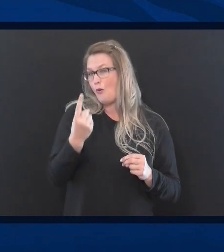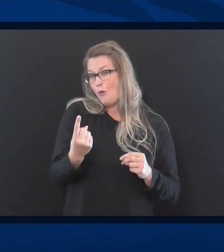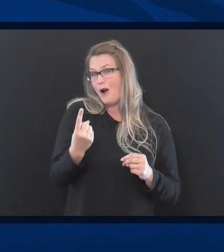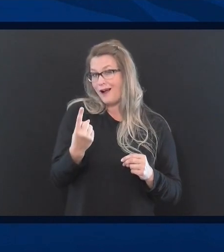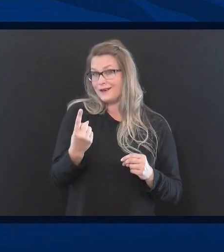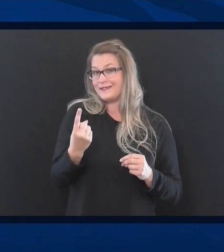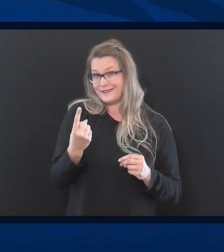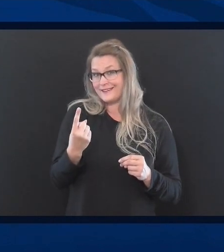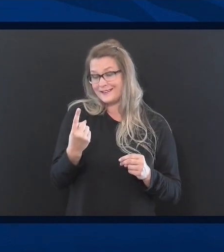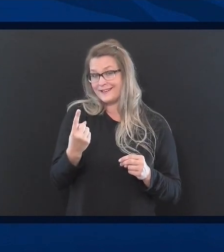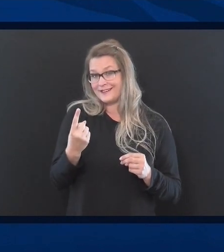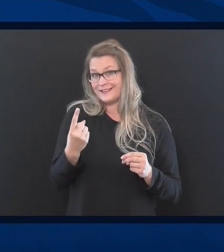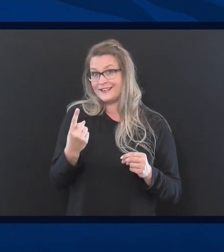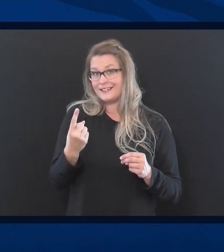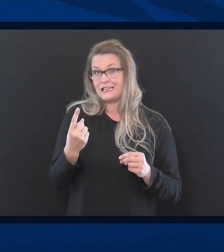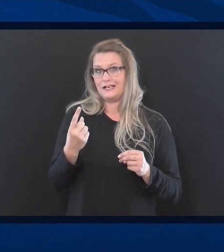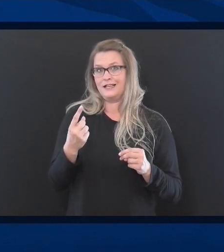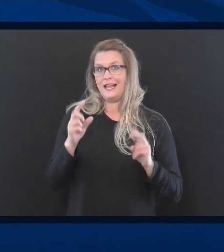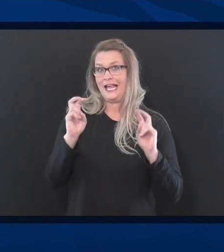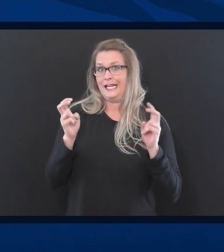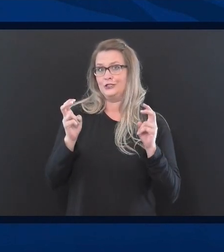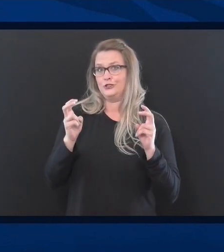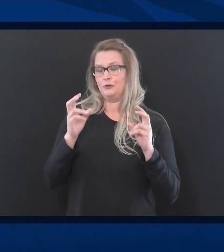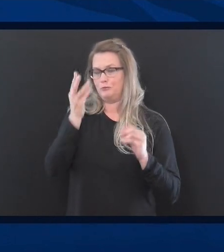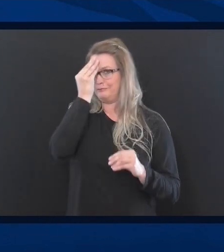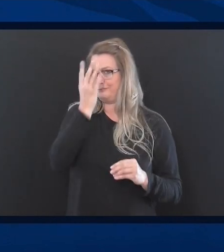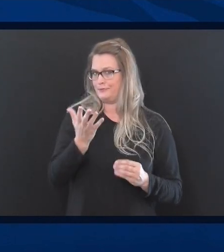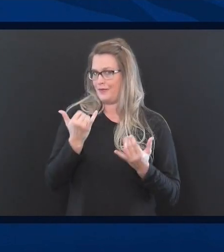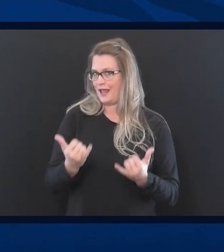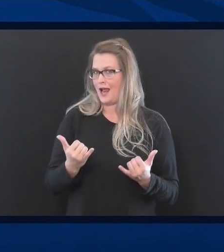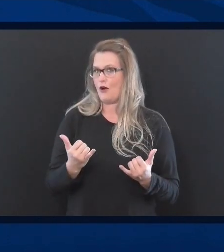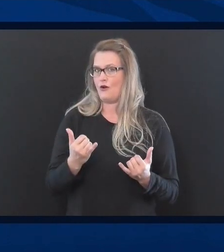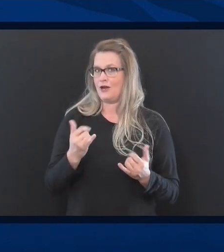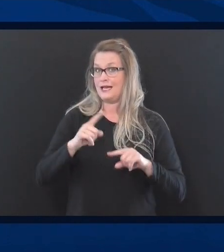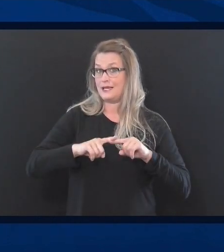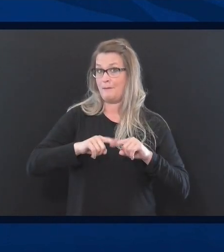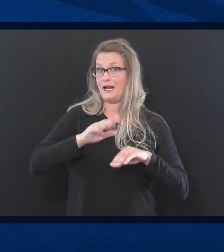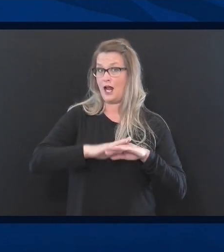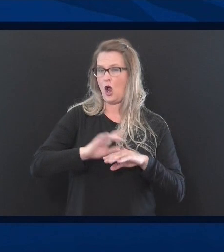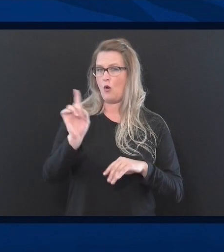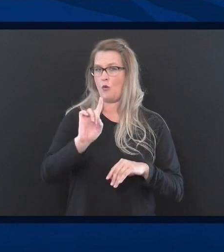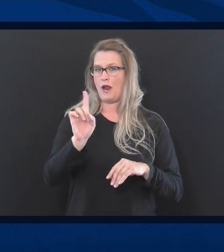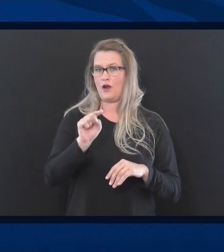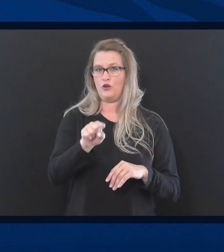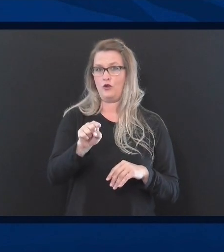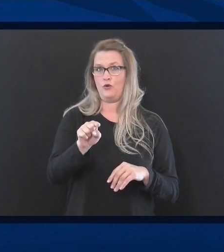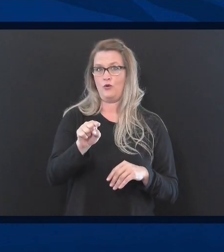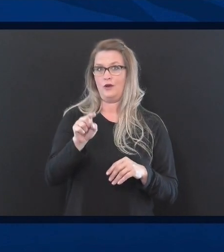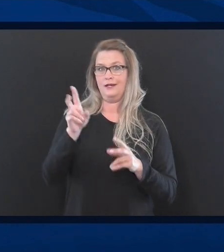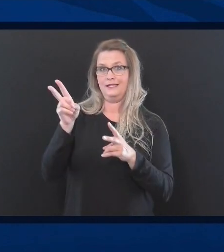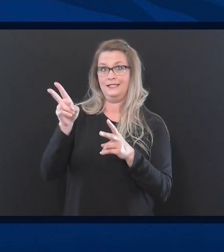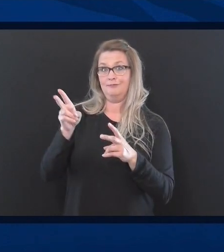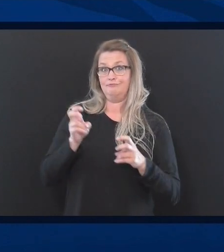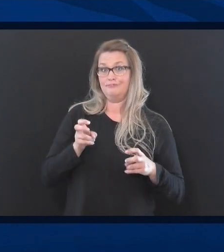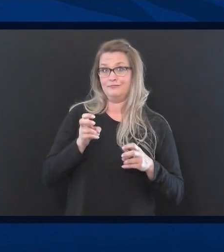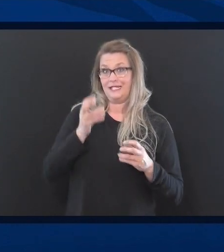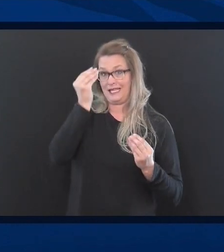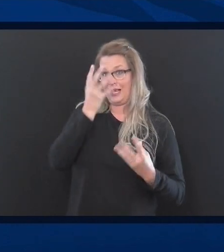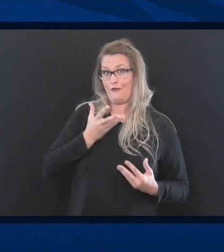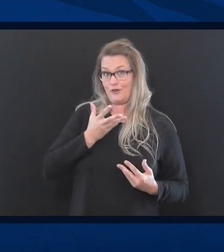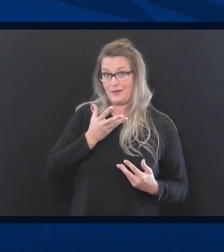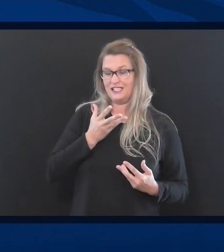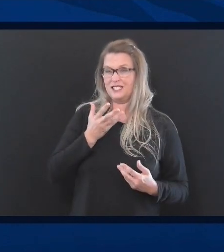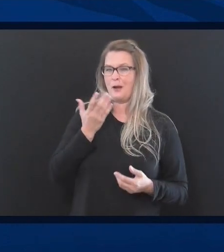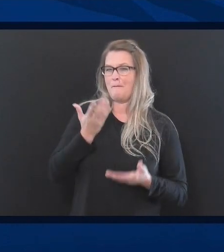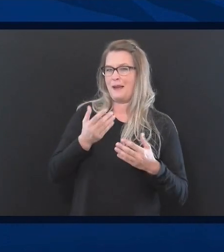we need to deal with right up front is that depending on where you're getting this information reported from, there may be some